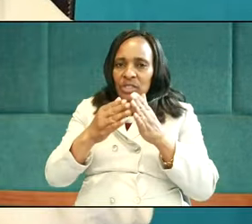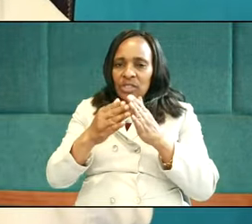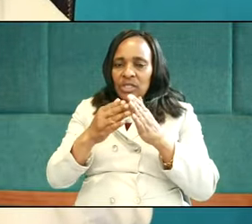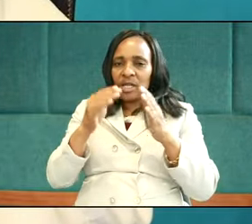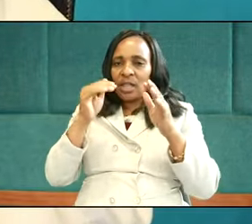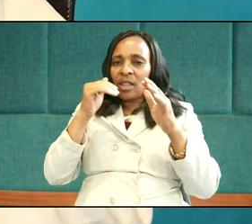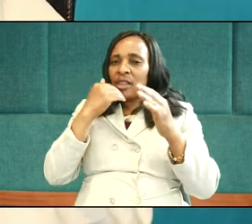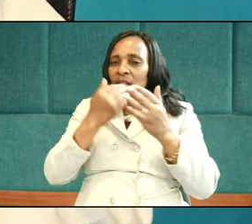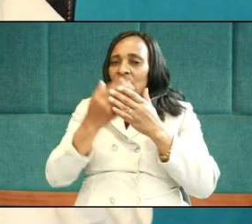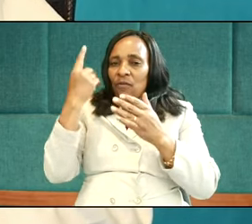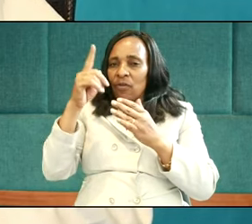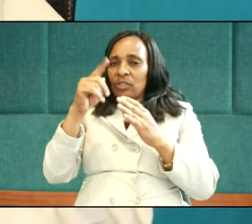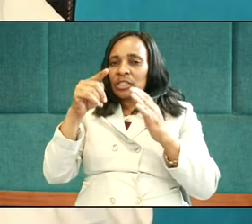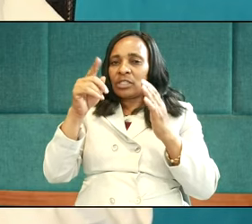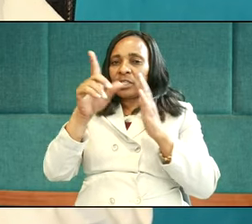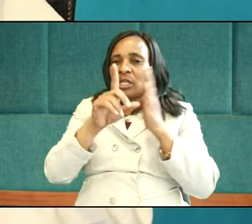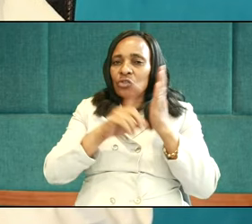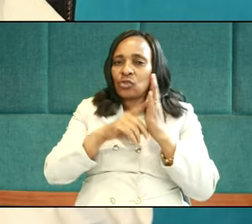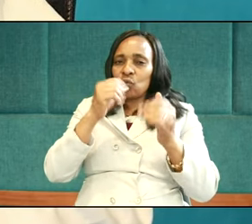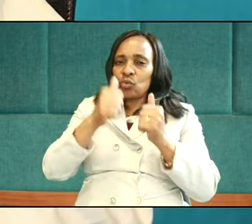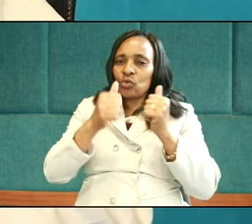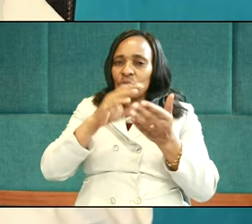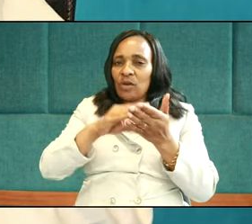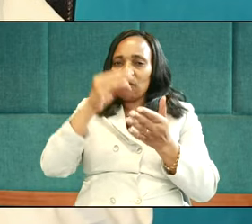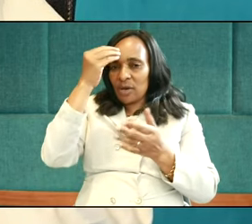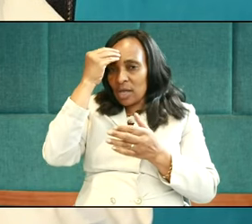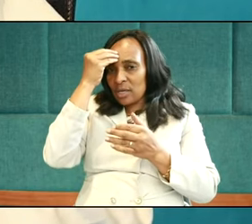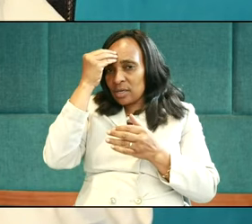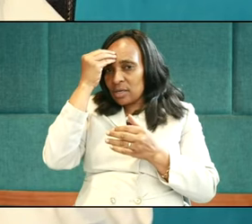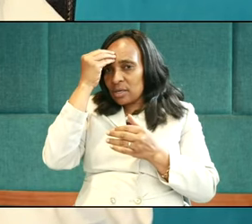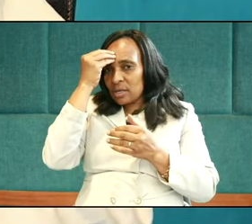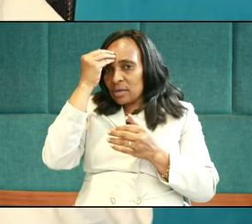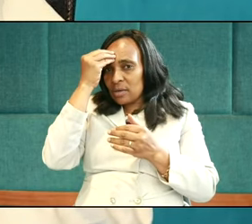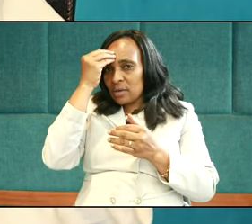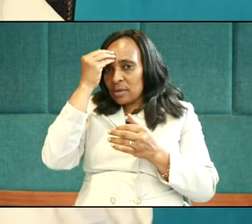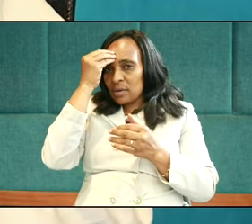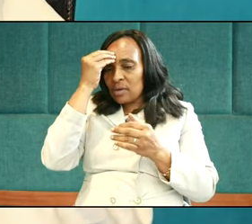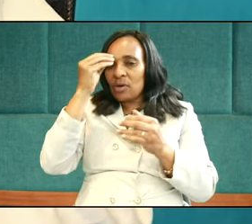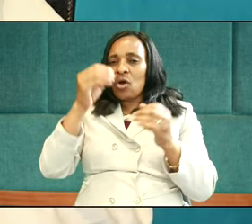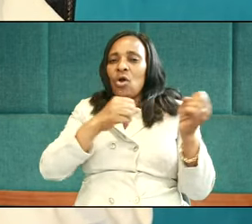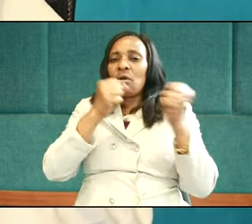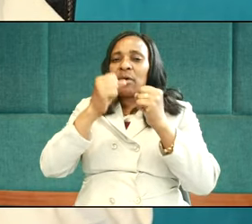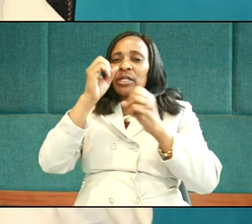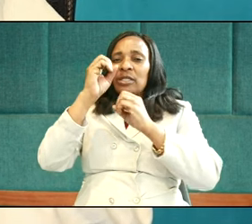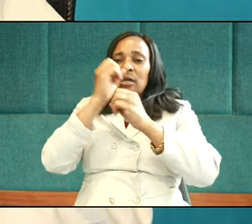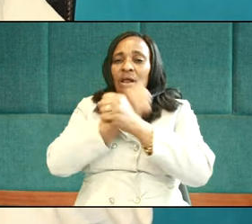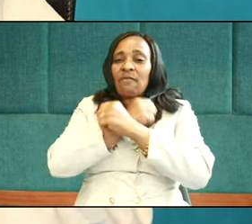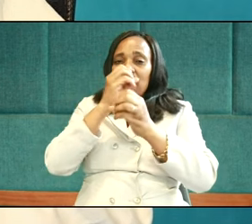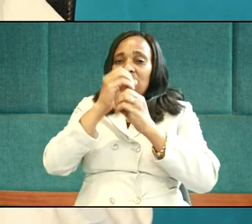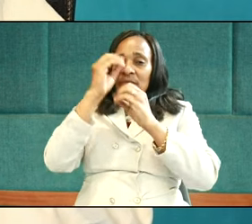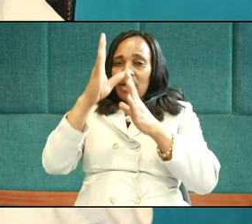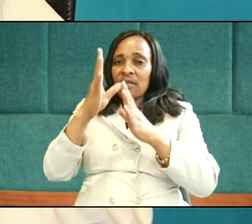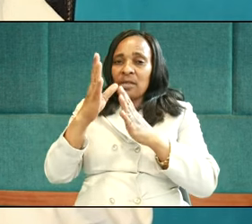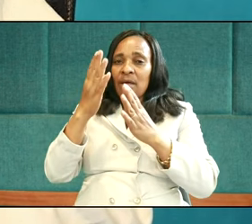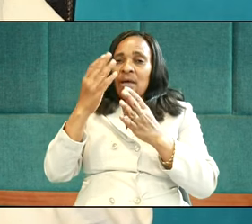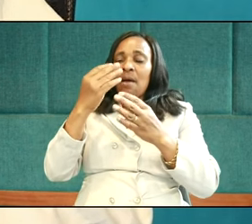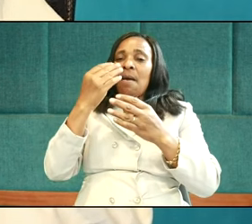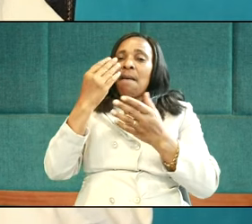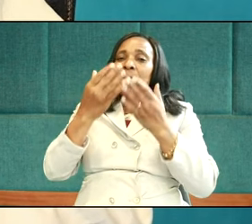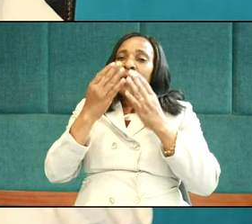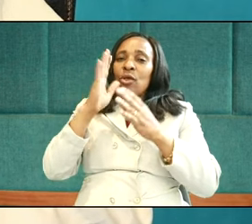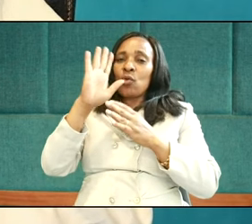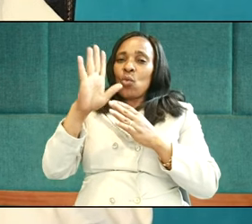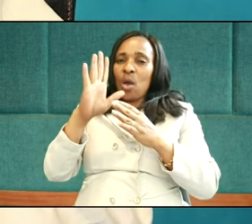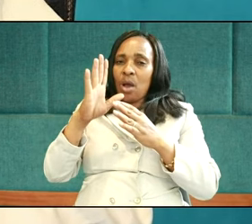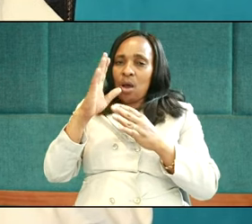lesson, helping us learn that you are merciful, that you are almighty, loving Father, and that you are able to put